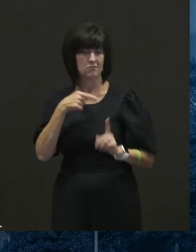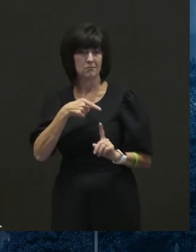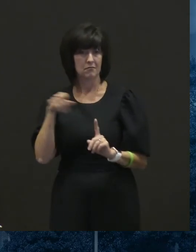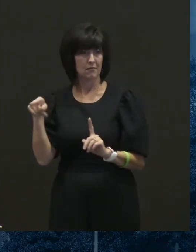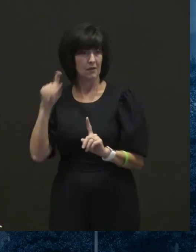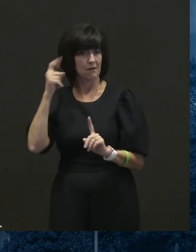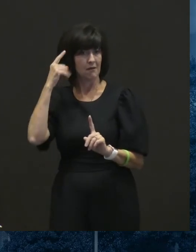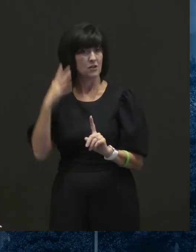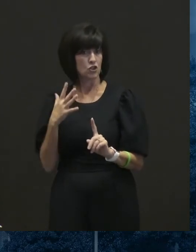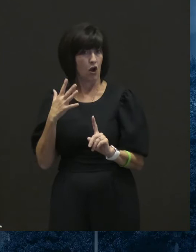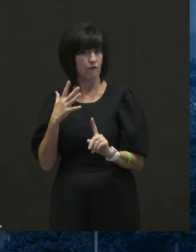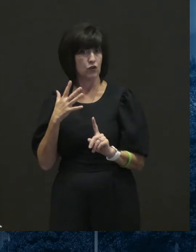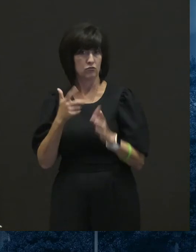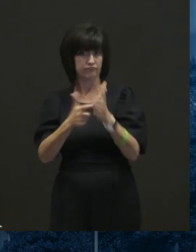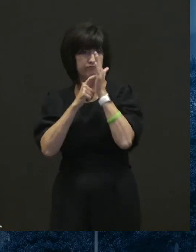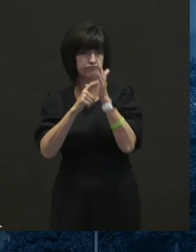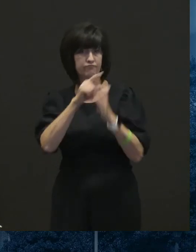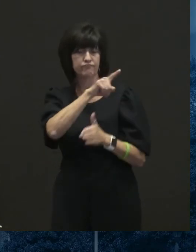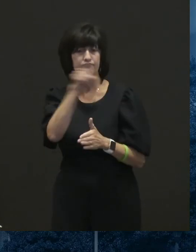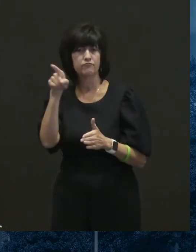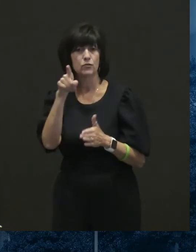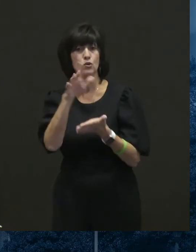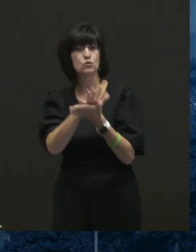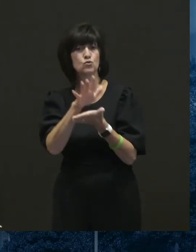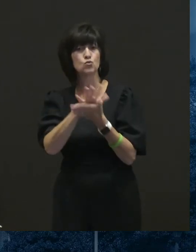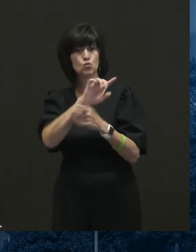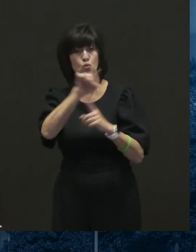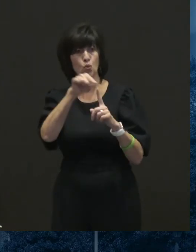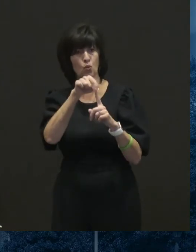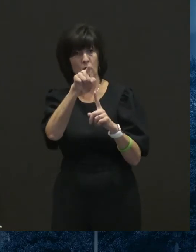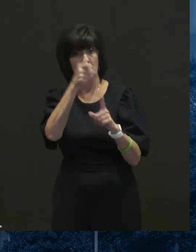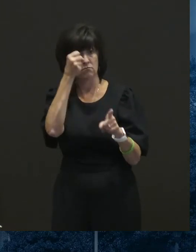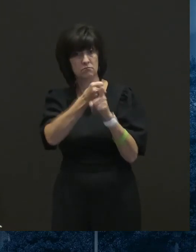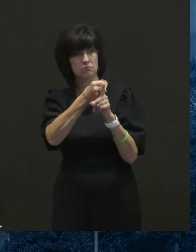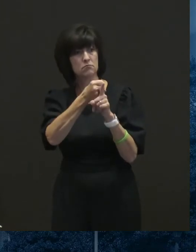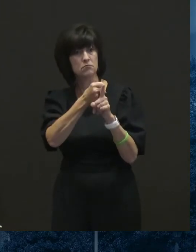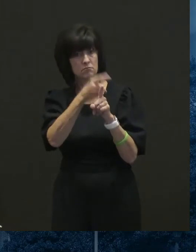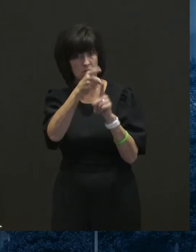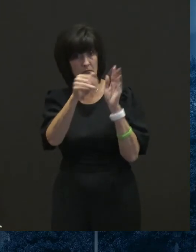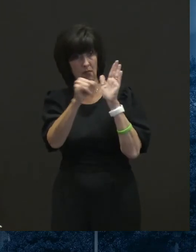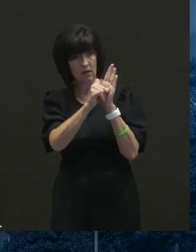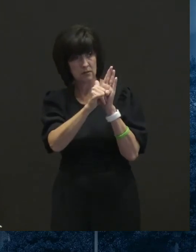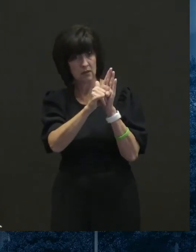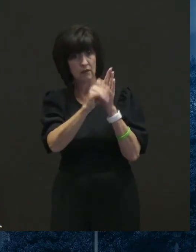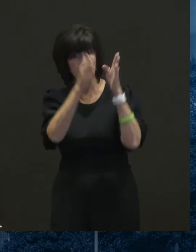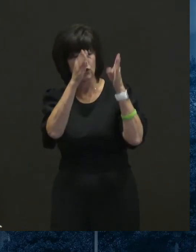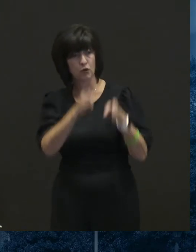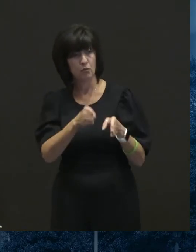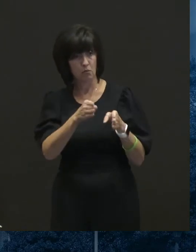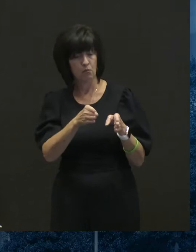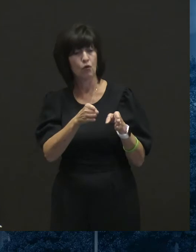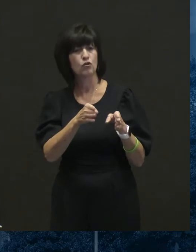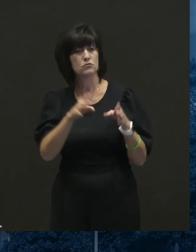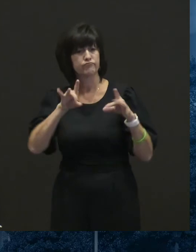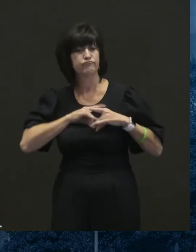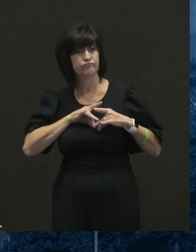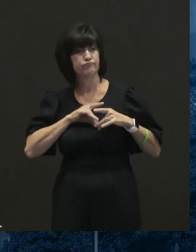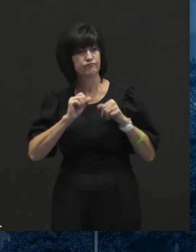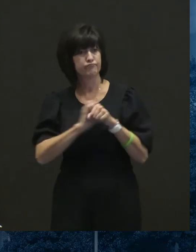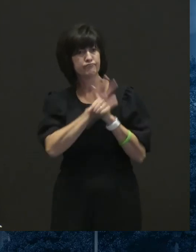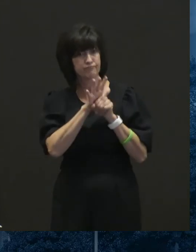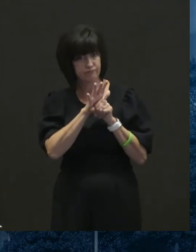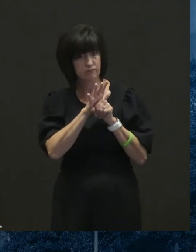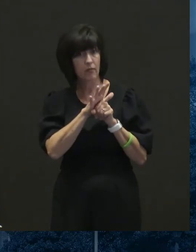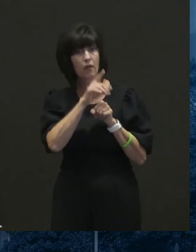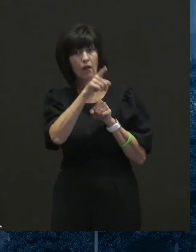report when there are positive cases or an individual who may have been contagious in their